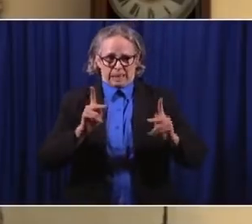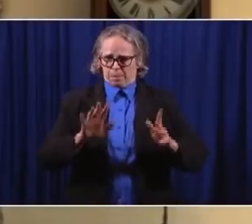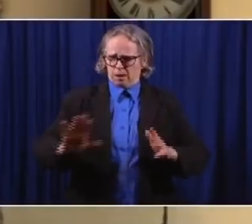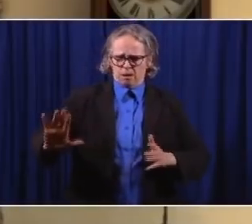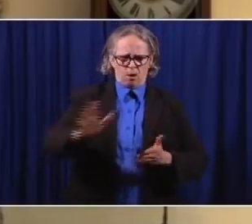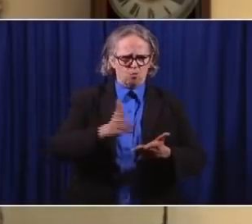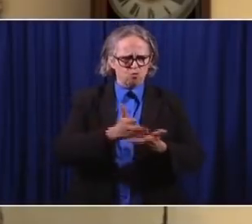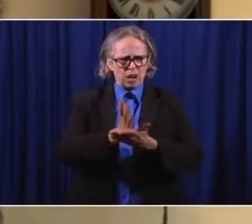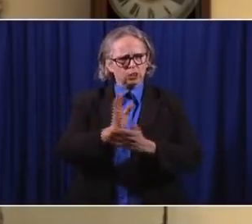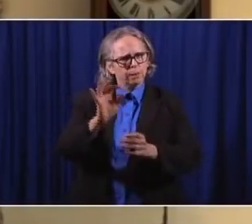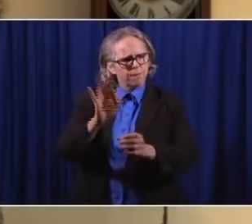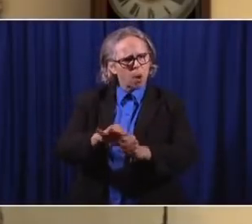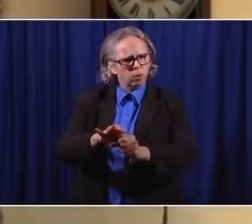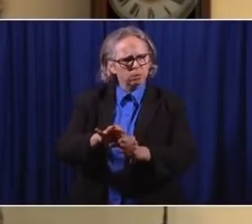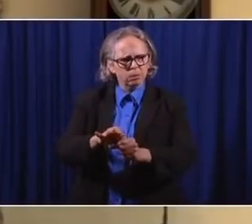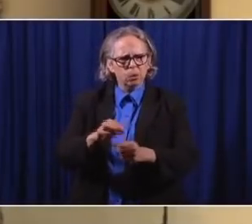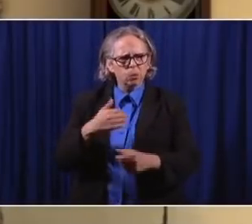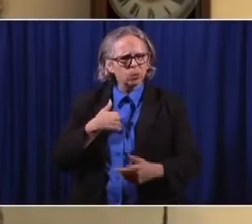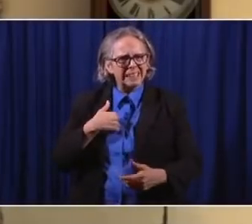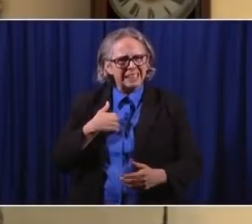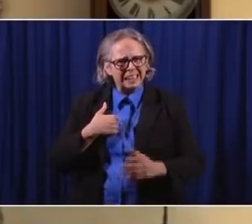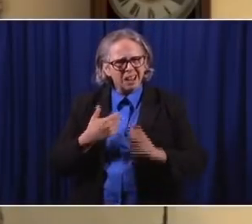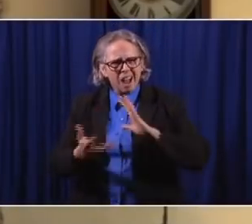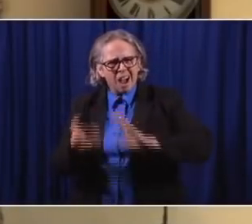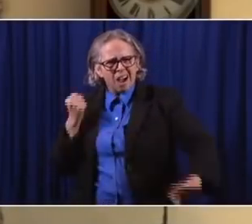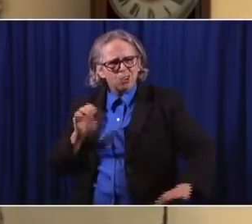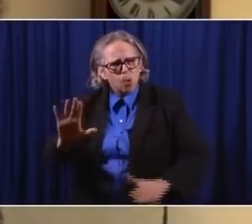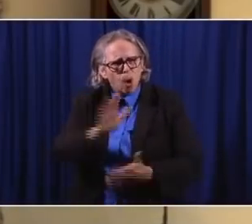what electors are selected.